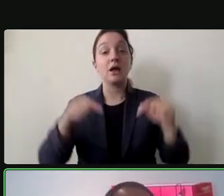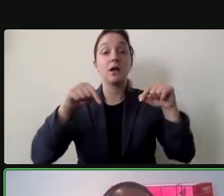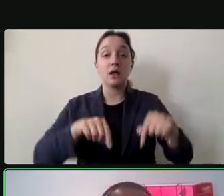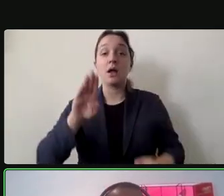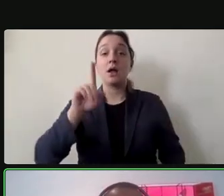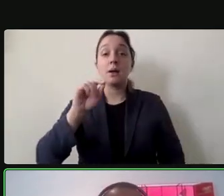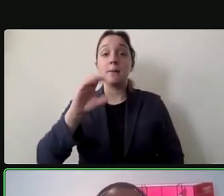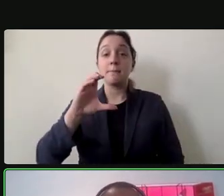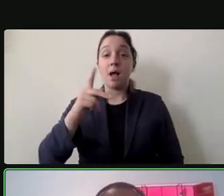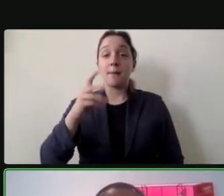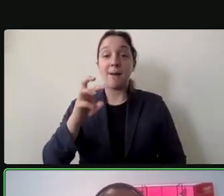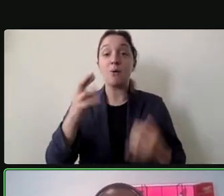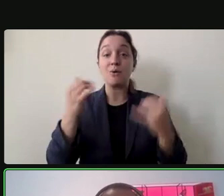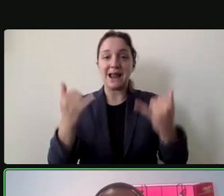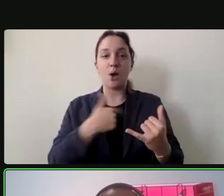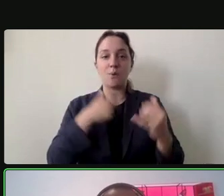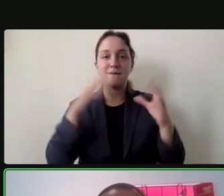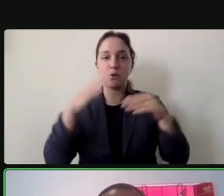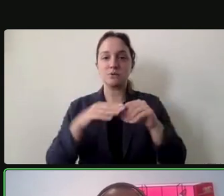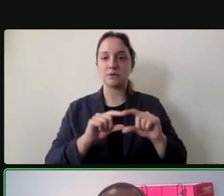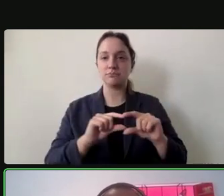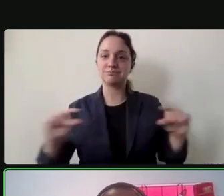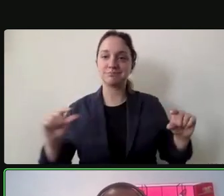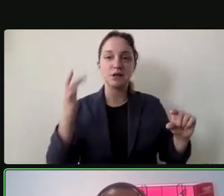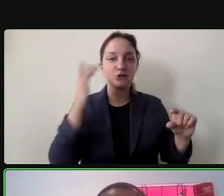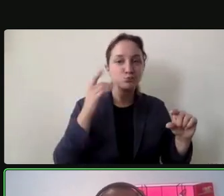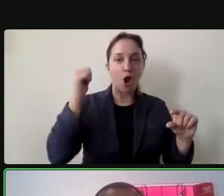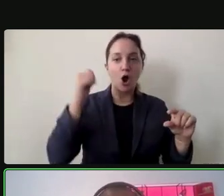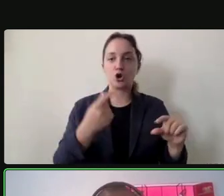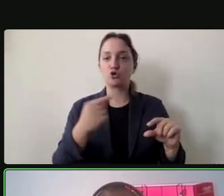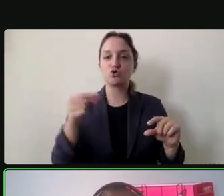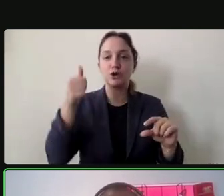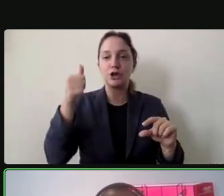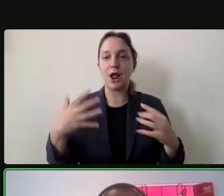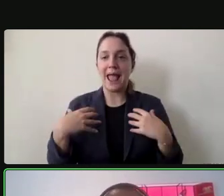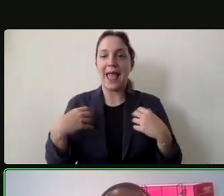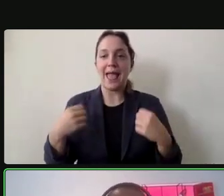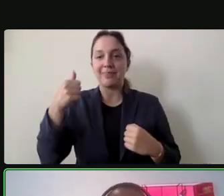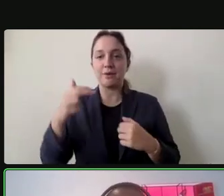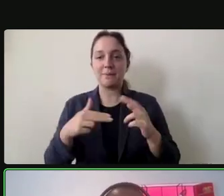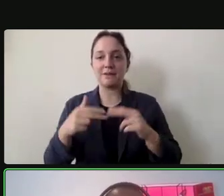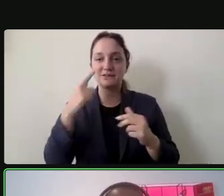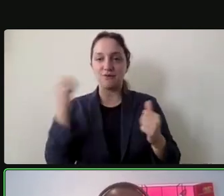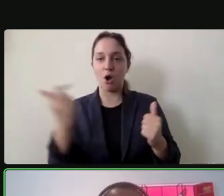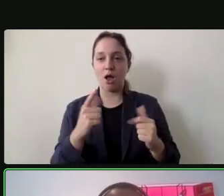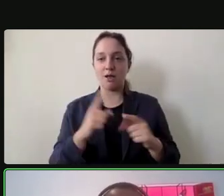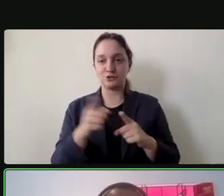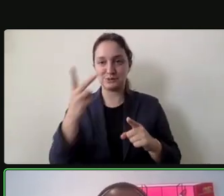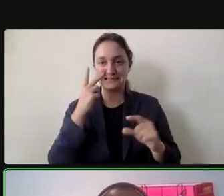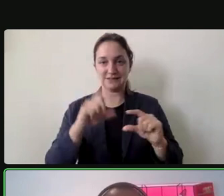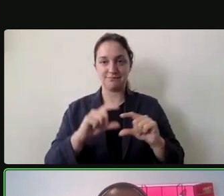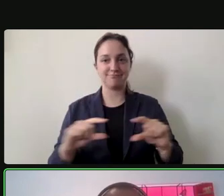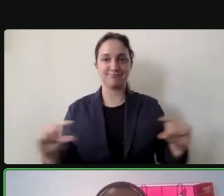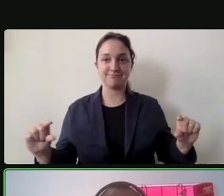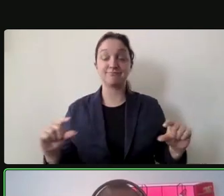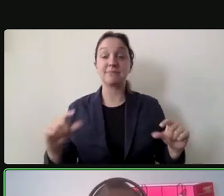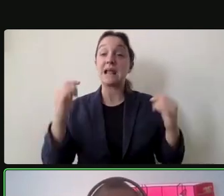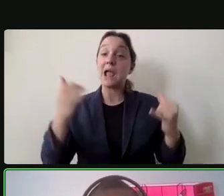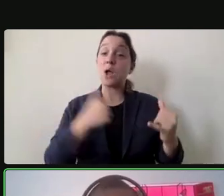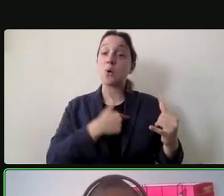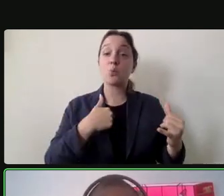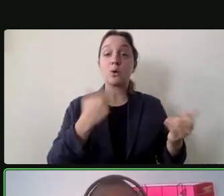is we're focused on smarter, greener, healthier buildings for all. And we are signing contracts with cities